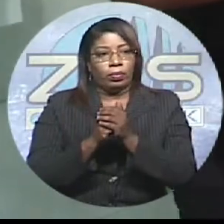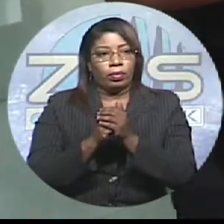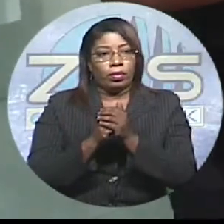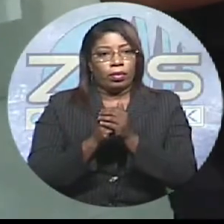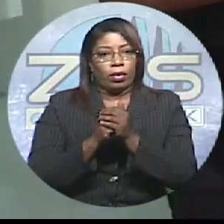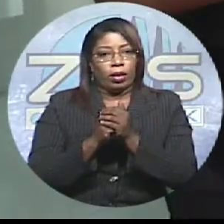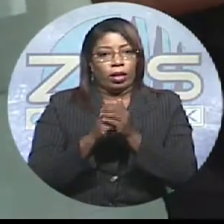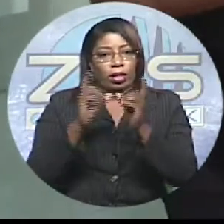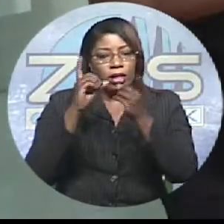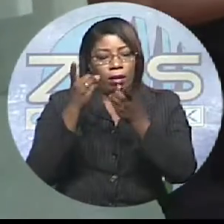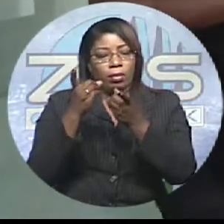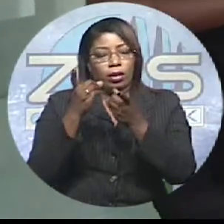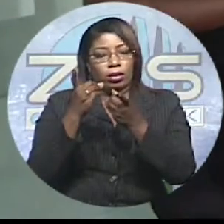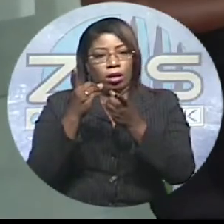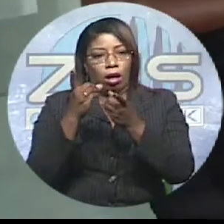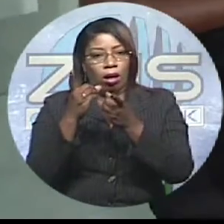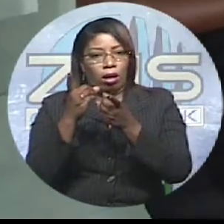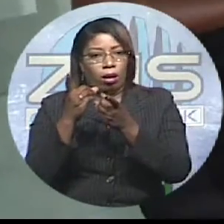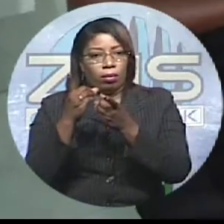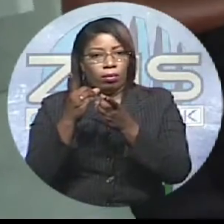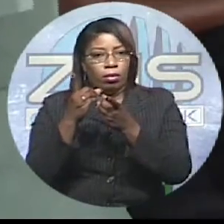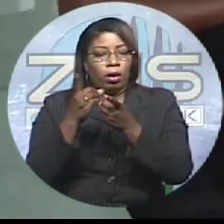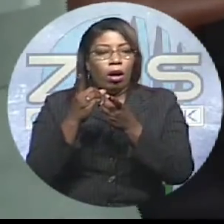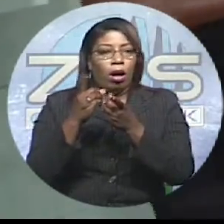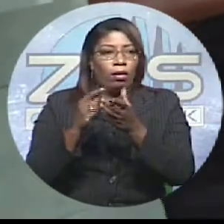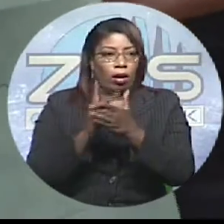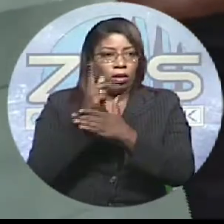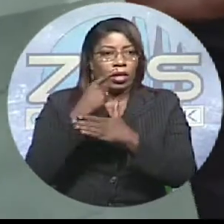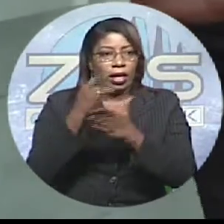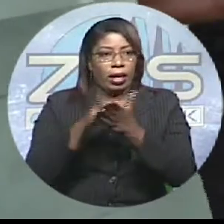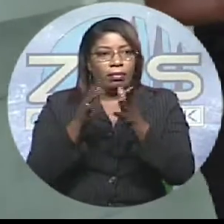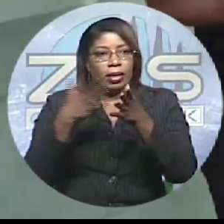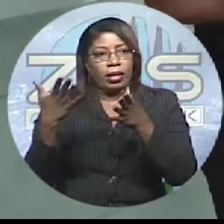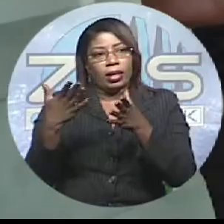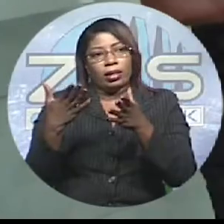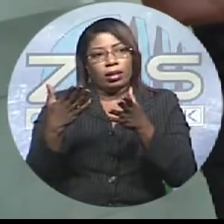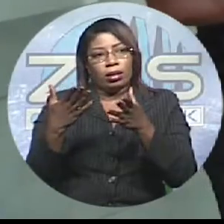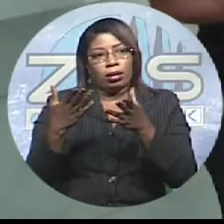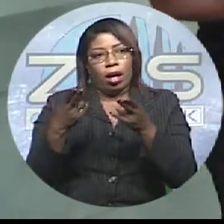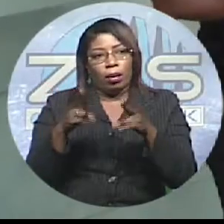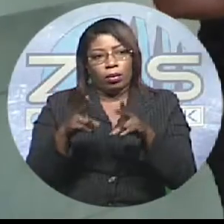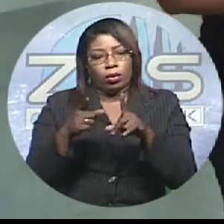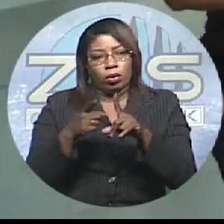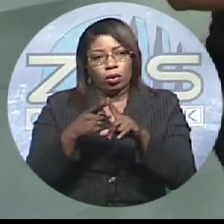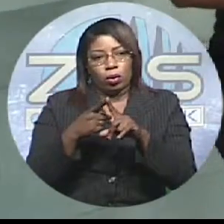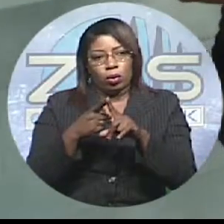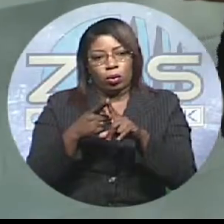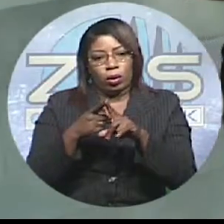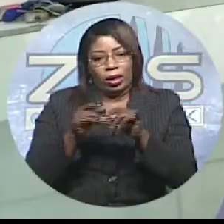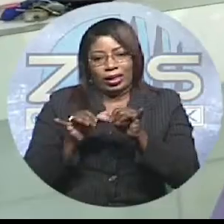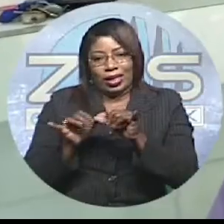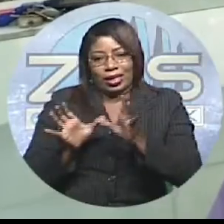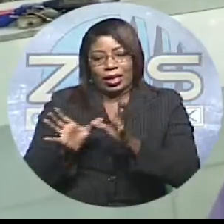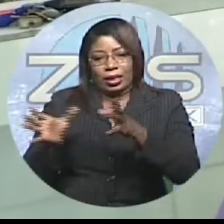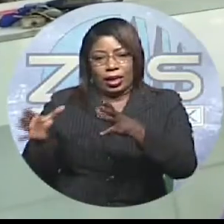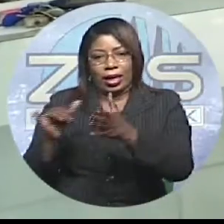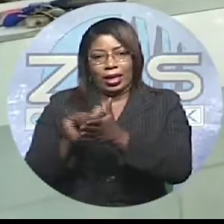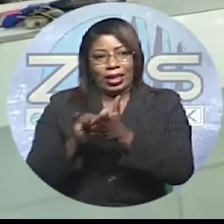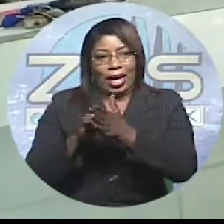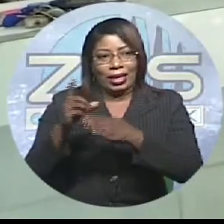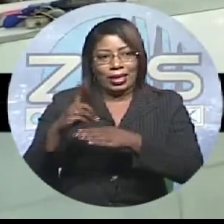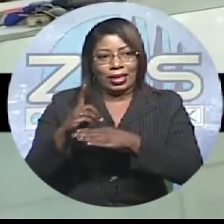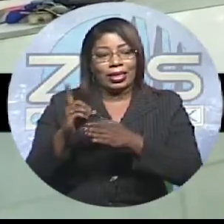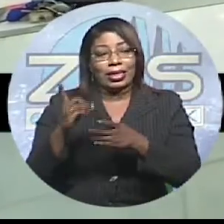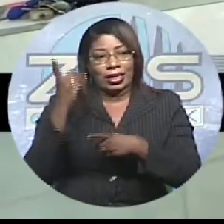of Agriculture, Dr. Godfrey Springer, said a number of steps have been taken to contain the disease. Quite a number of dogs died in